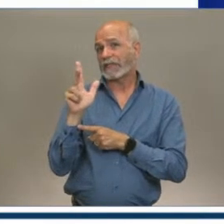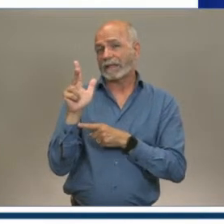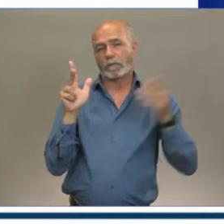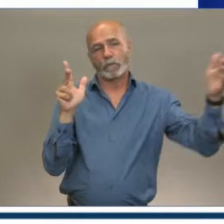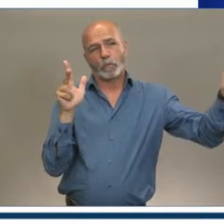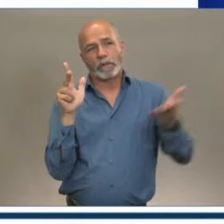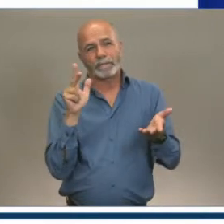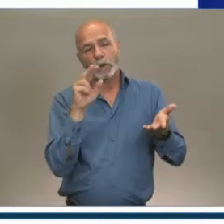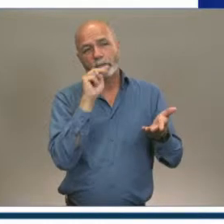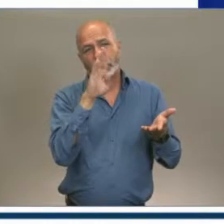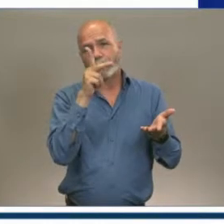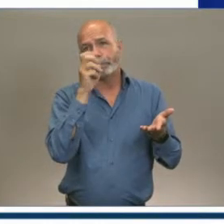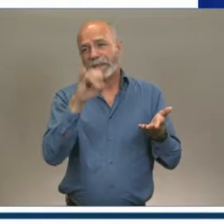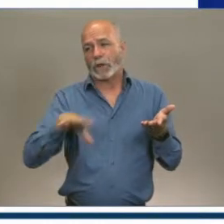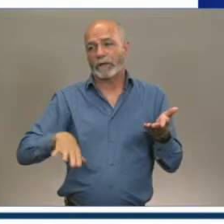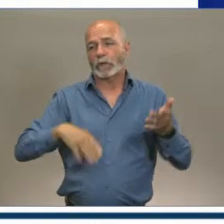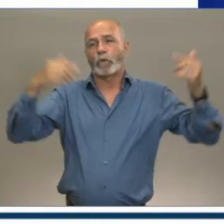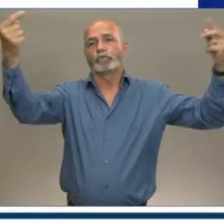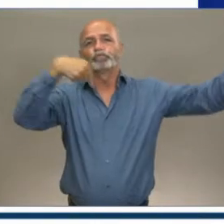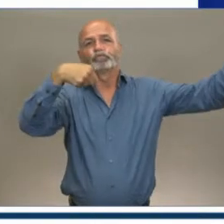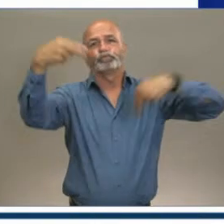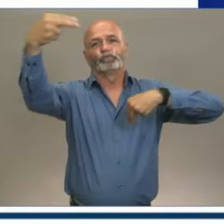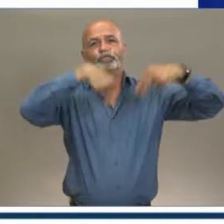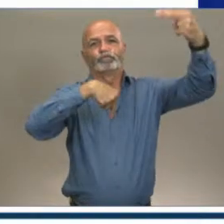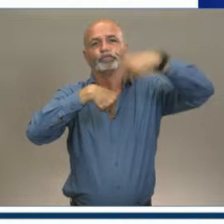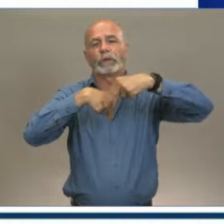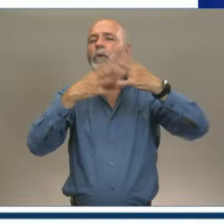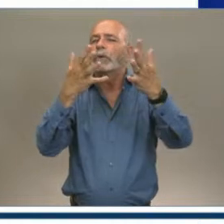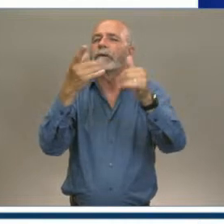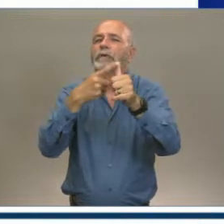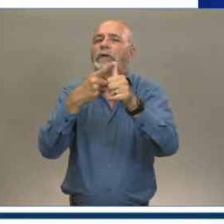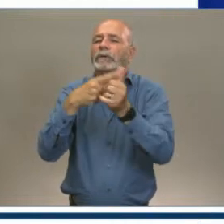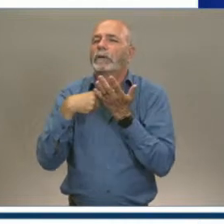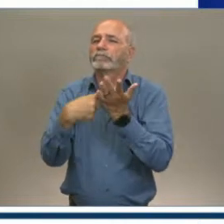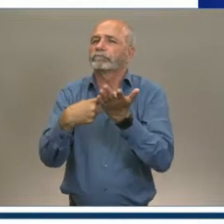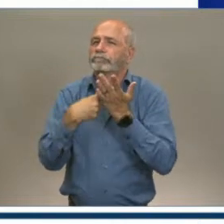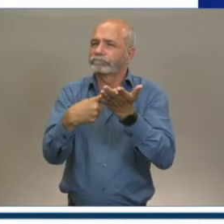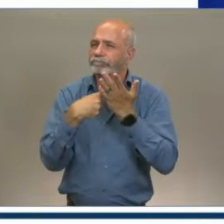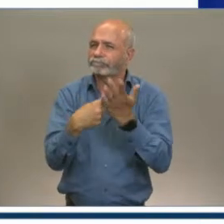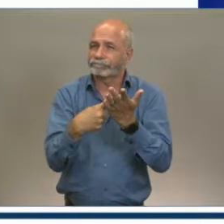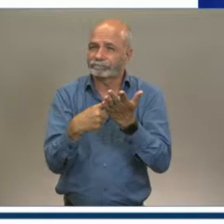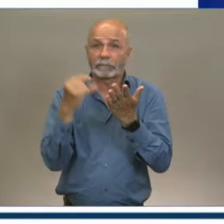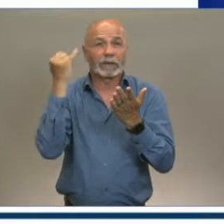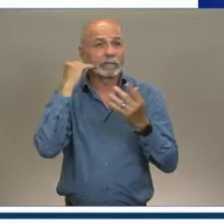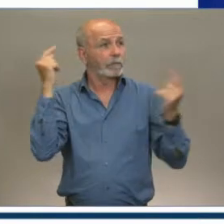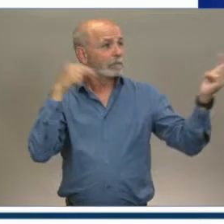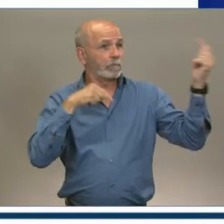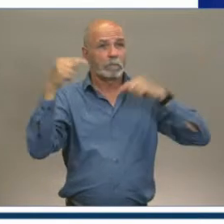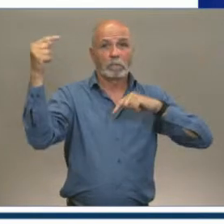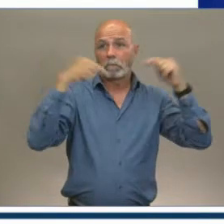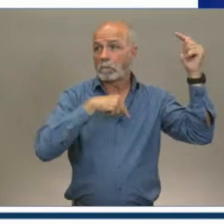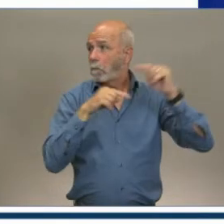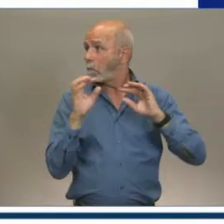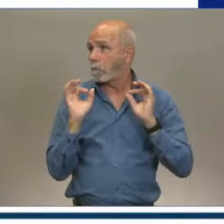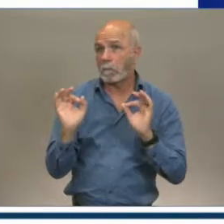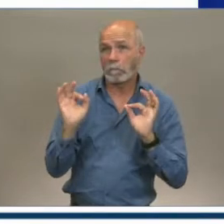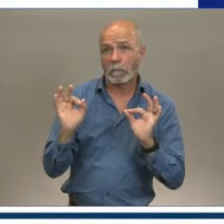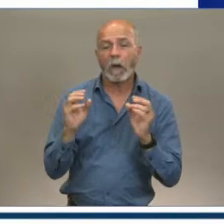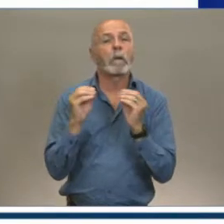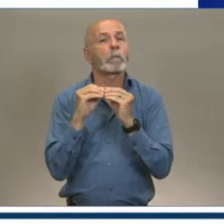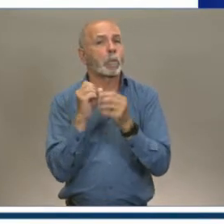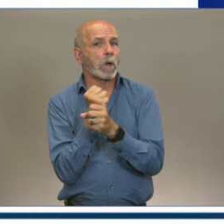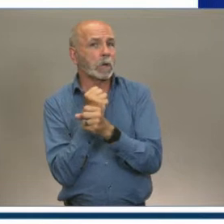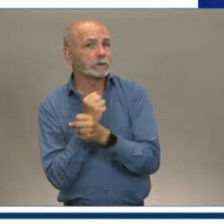our discussions. This means that residents of New Brunswick, PEI, and Newfoundland and Labrador can safely travel around the